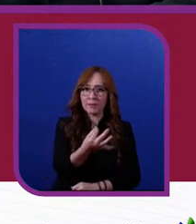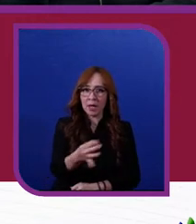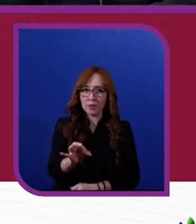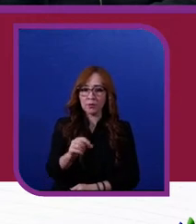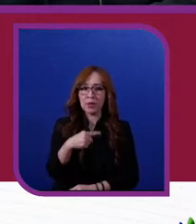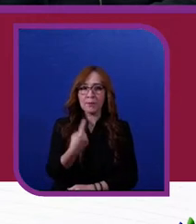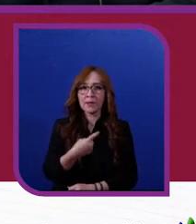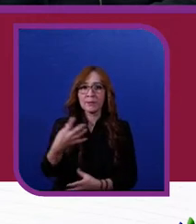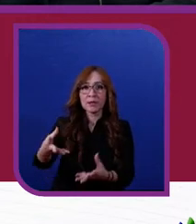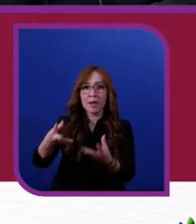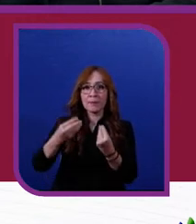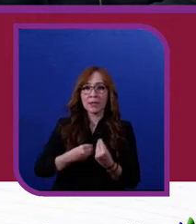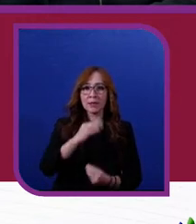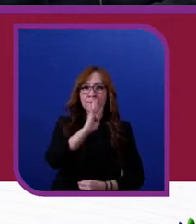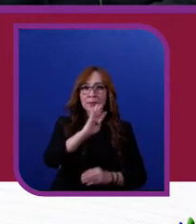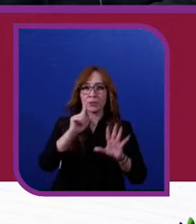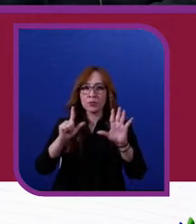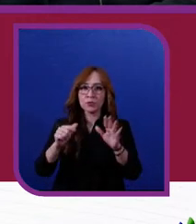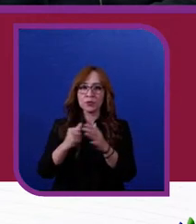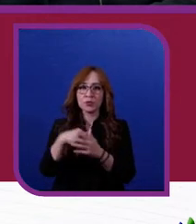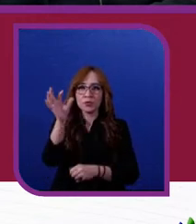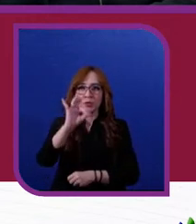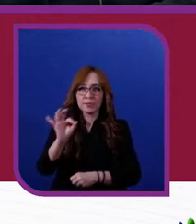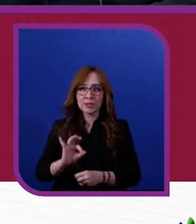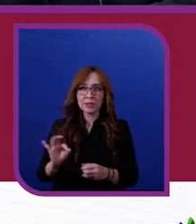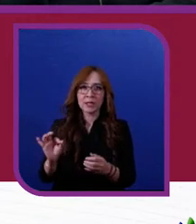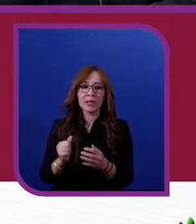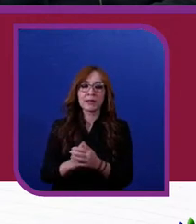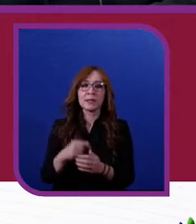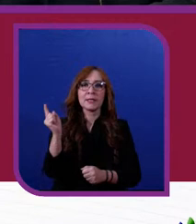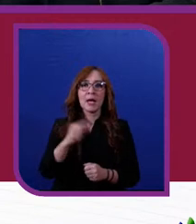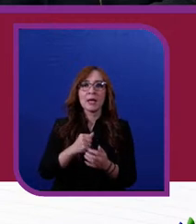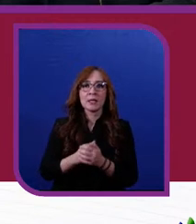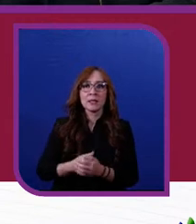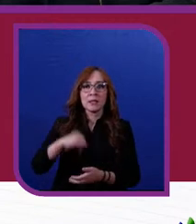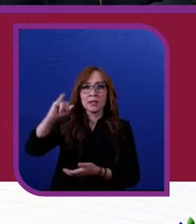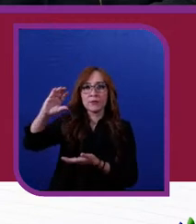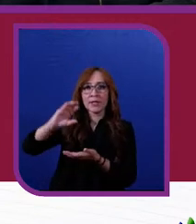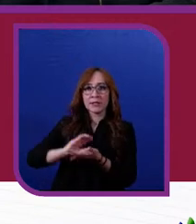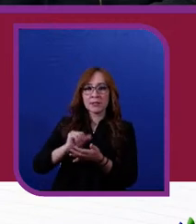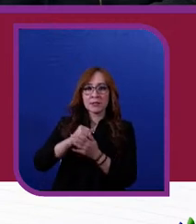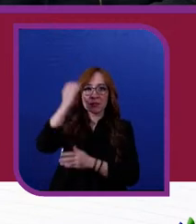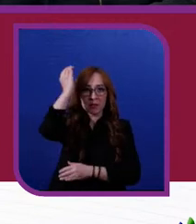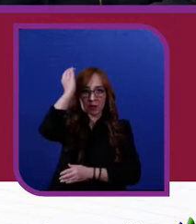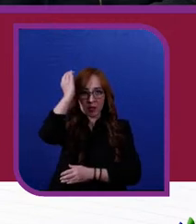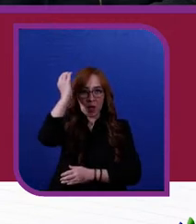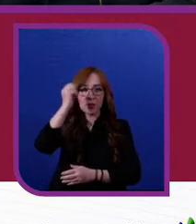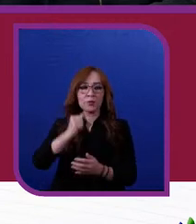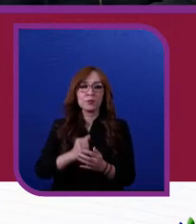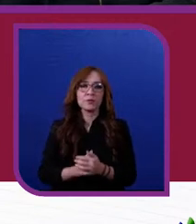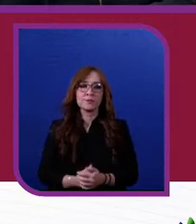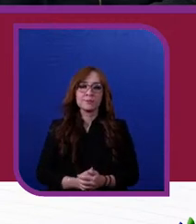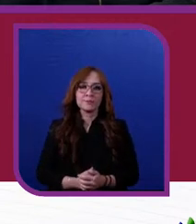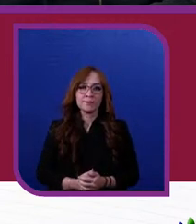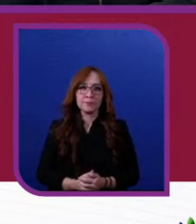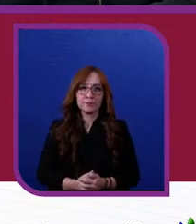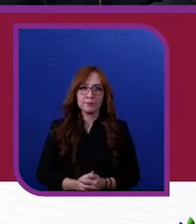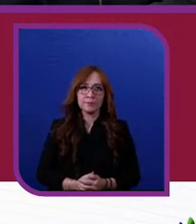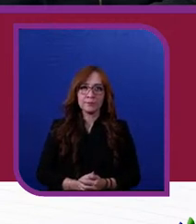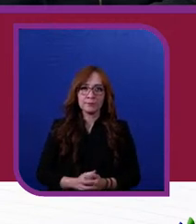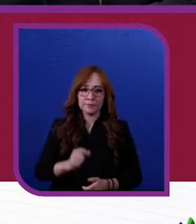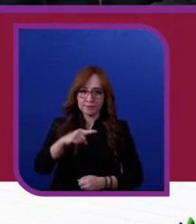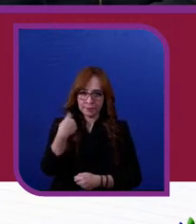www.7m.com Green investor so again I change we still have room a to